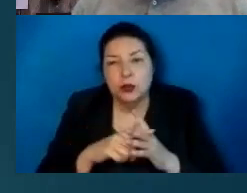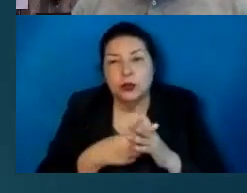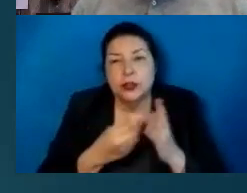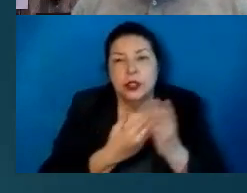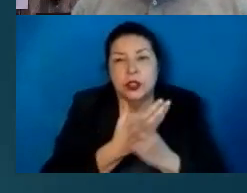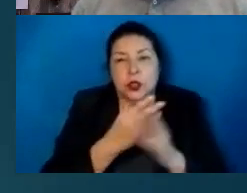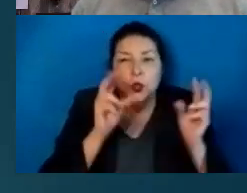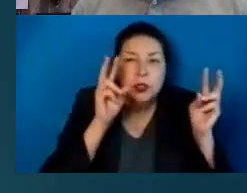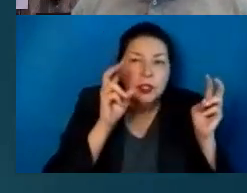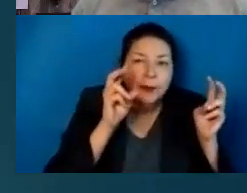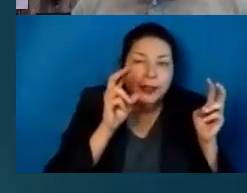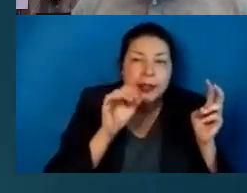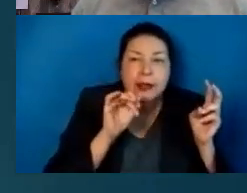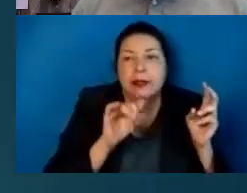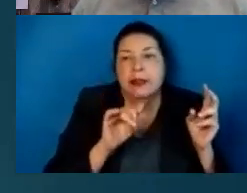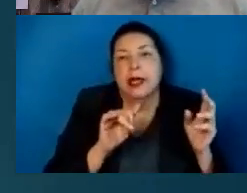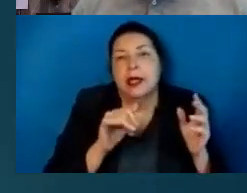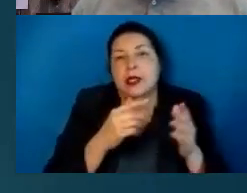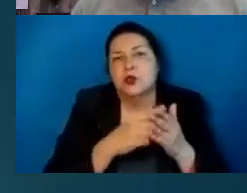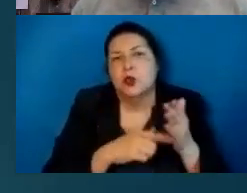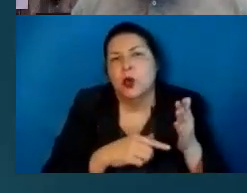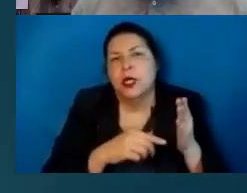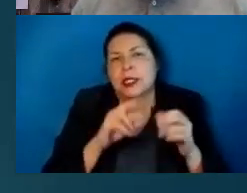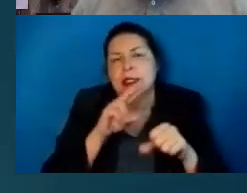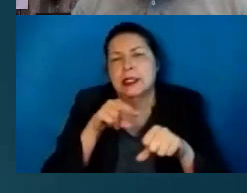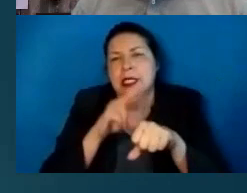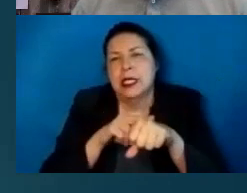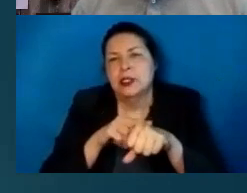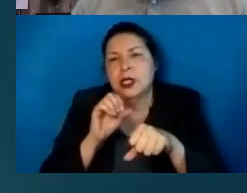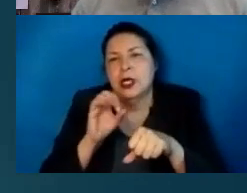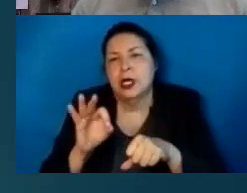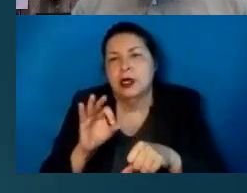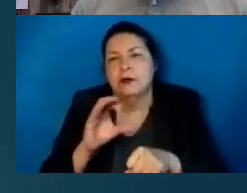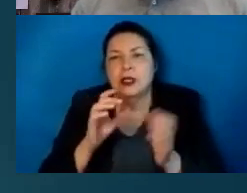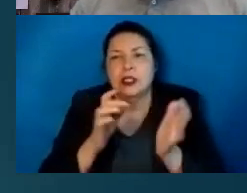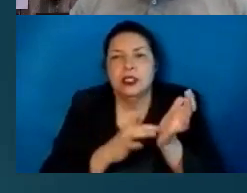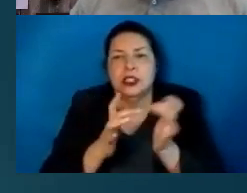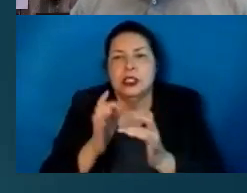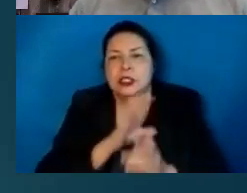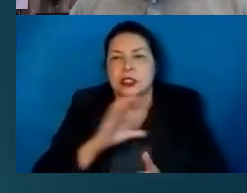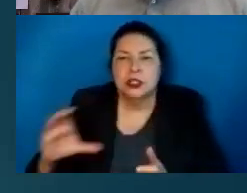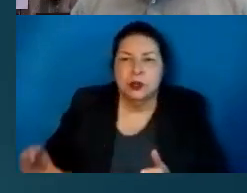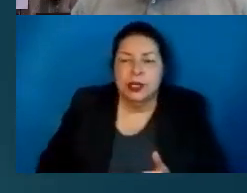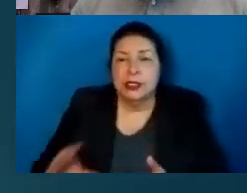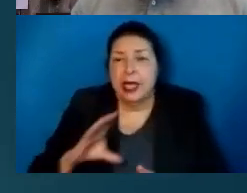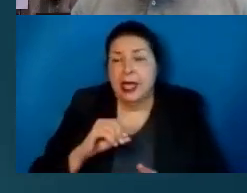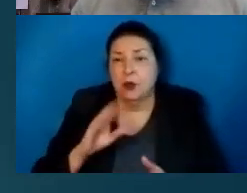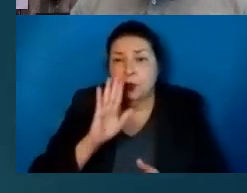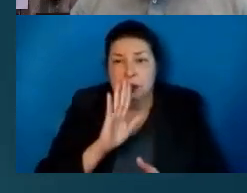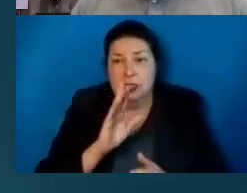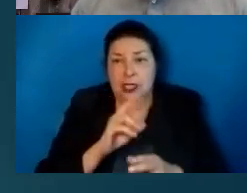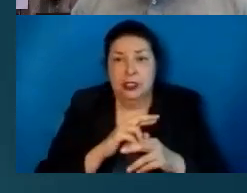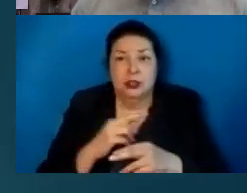topic, and that is what is the nature of Jesus Christ and what role does he